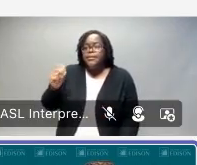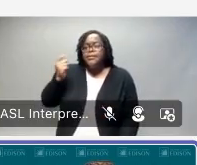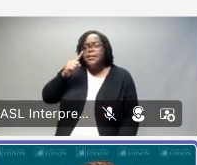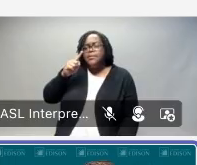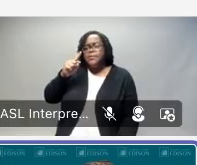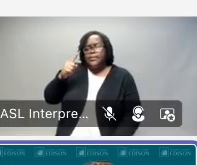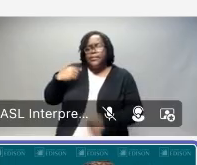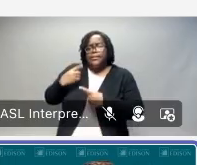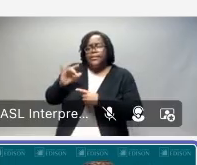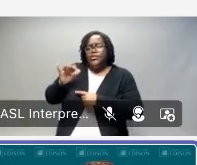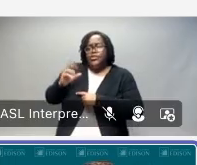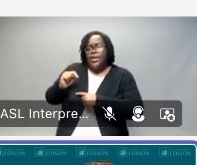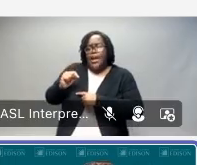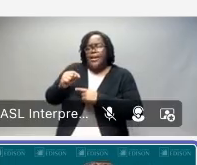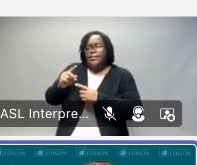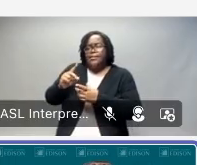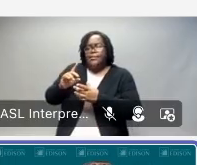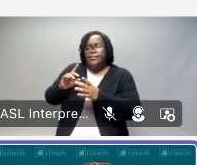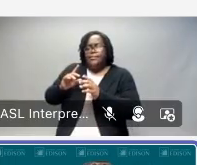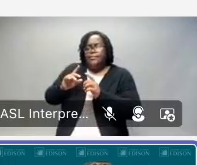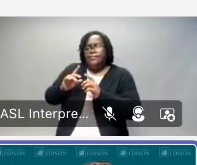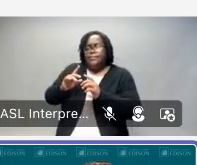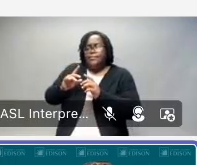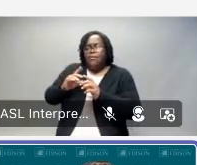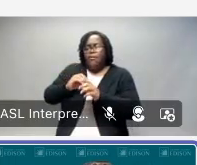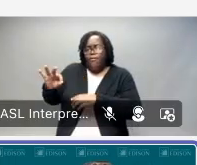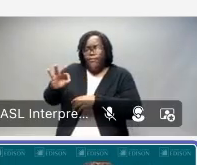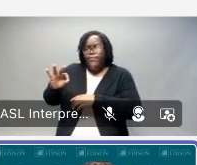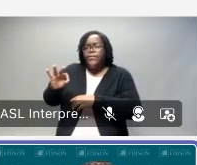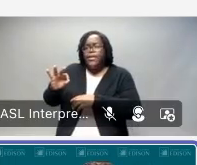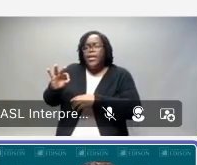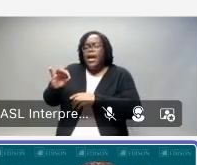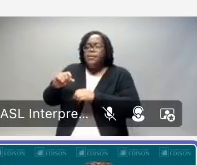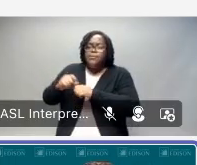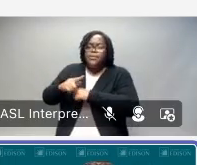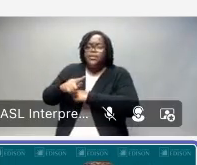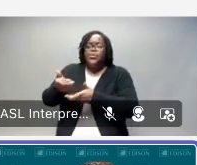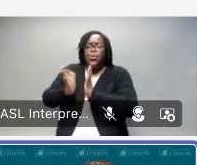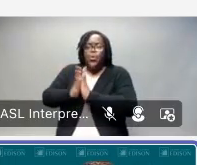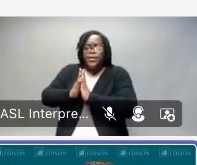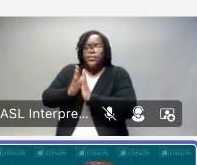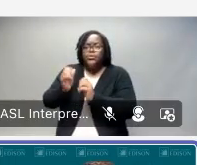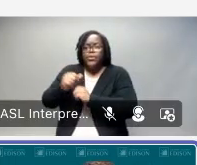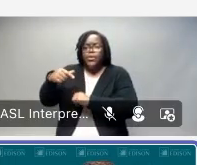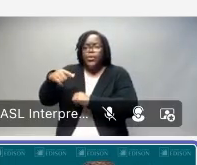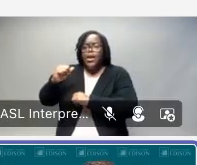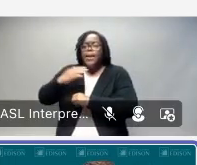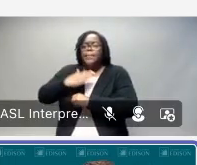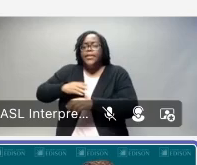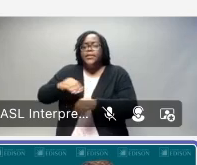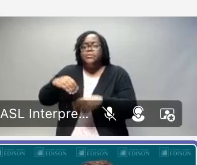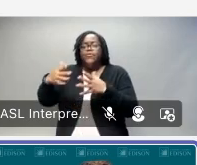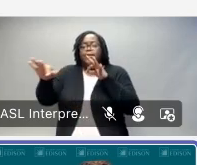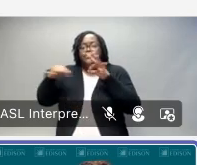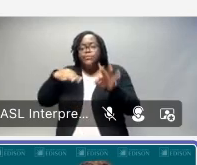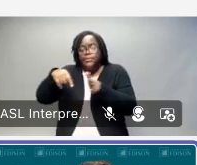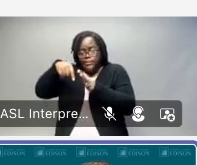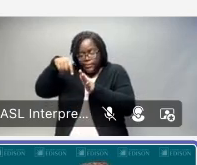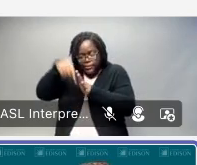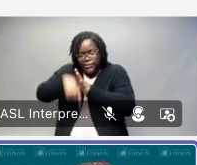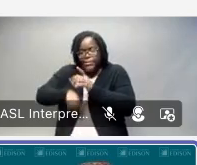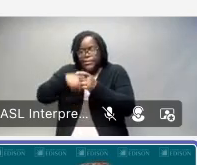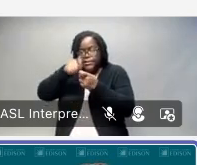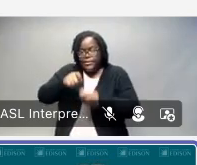disabled, I'm sending this request through Q&A. Please provide the public with a detailed description of SCE's new PSPS